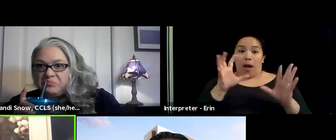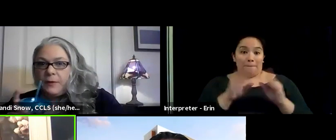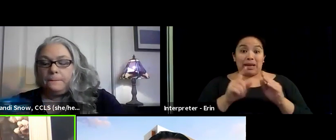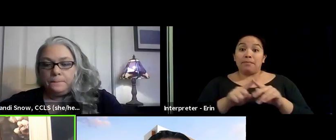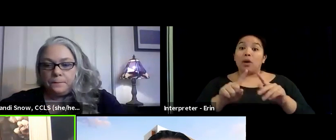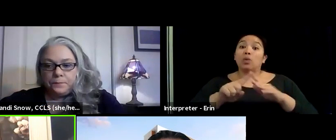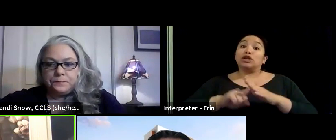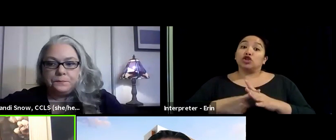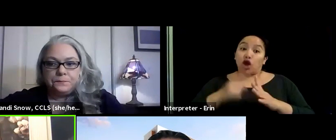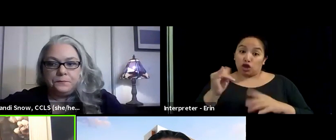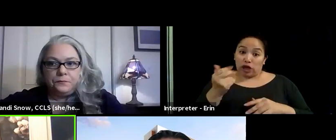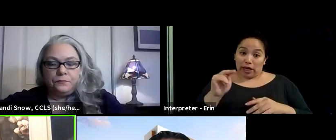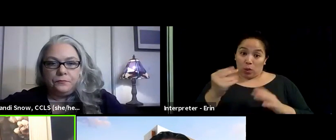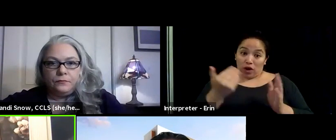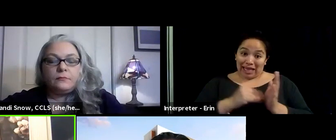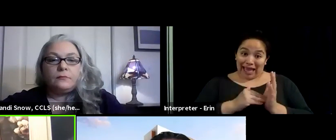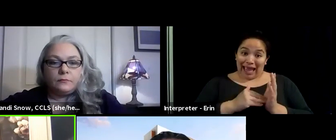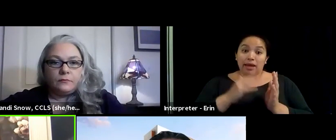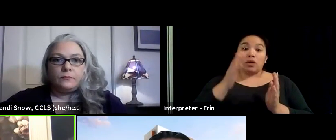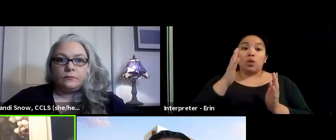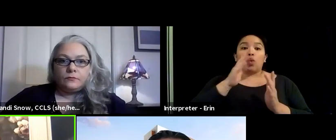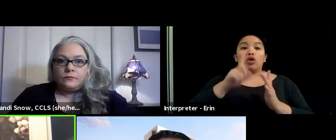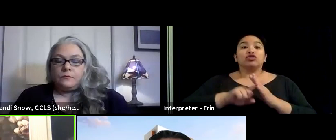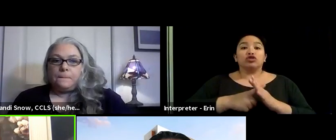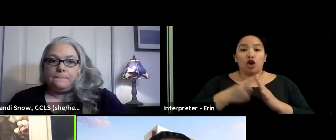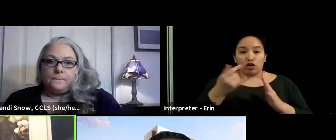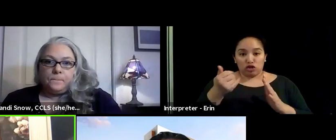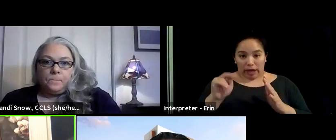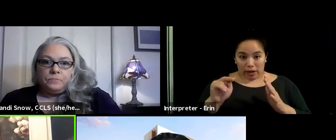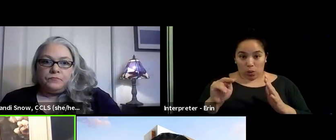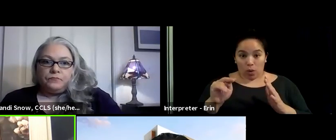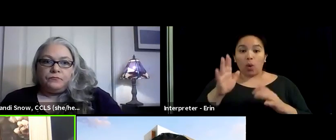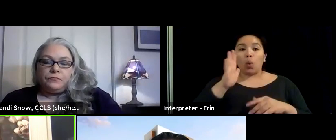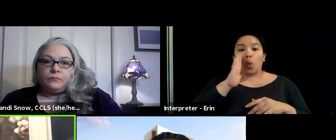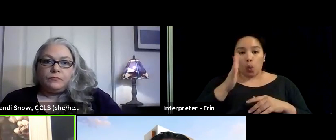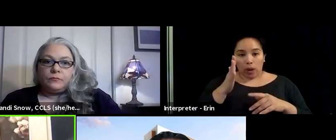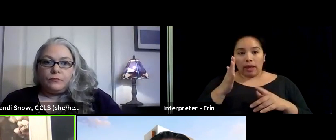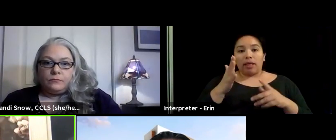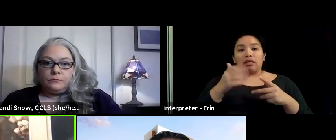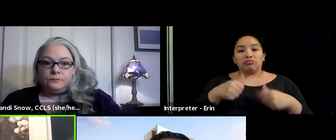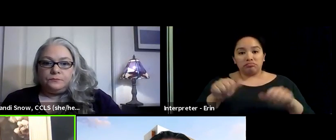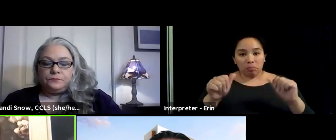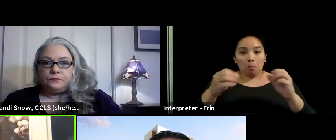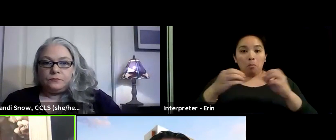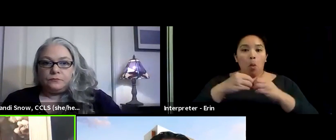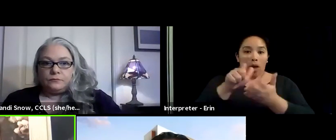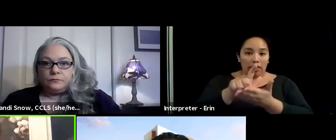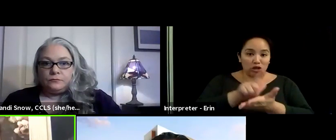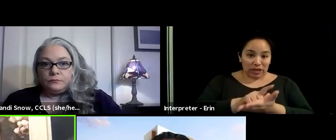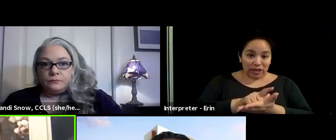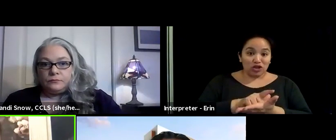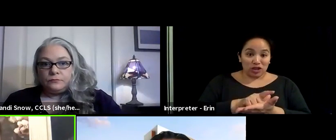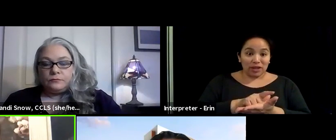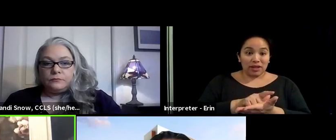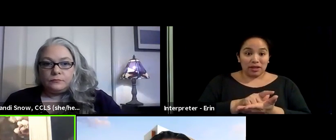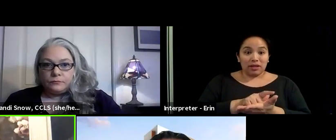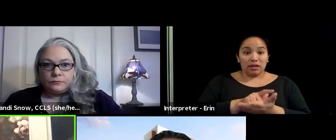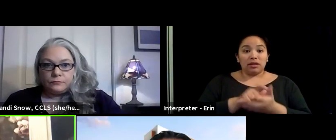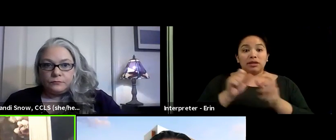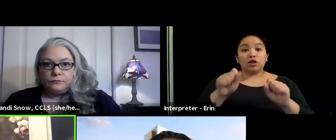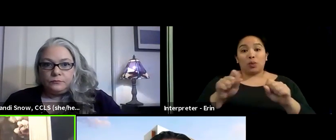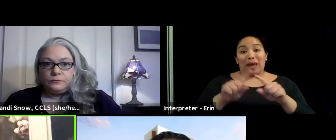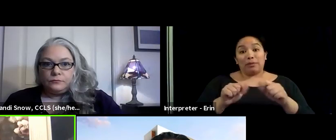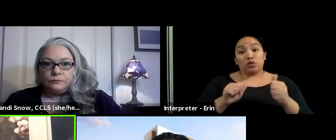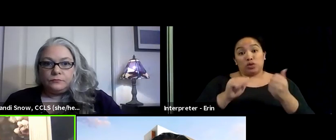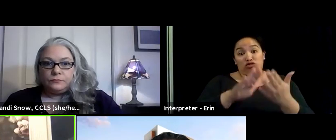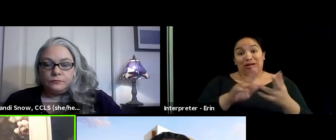and that will give us at least the start of the year to attempt to push further legislation that may be able to address the issues